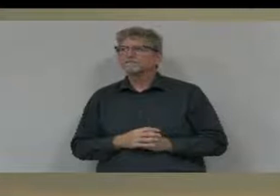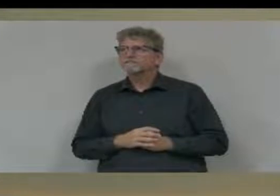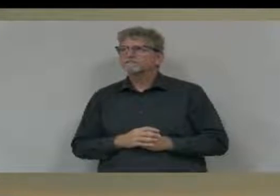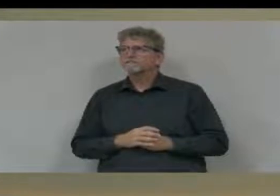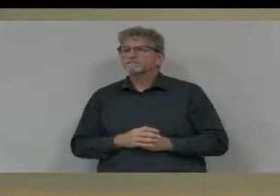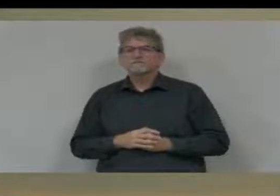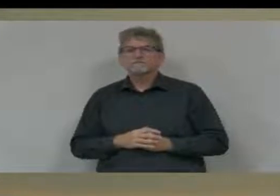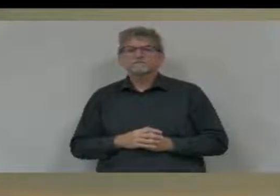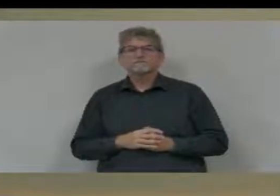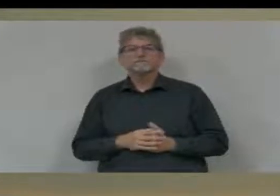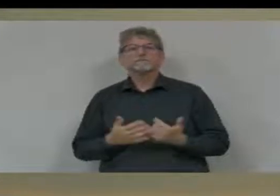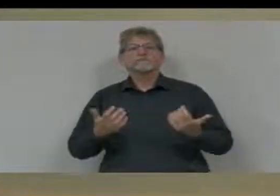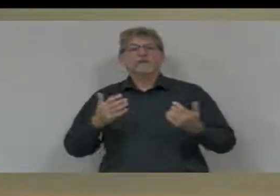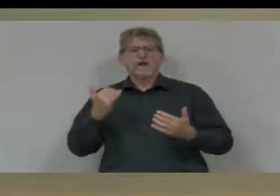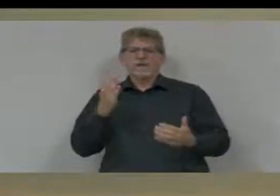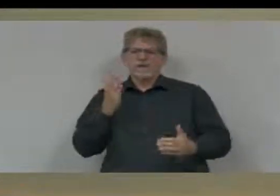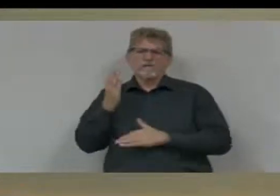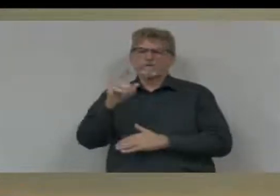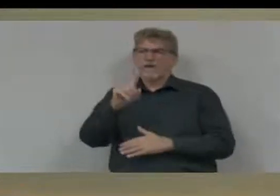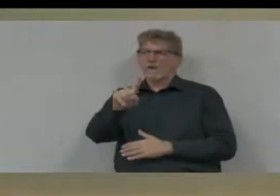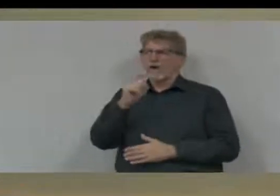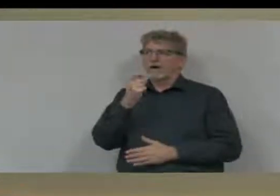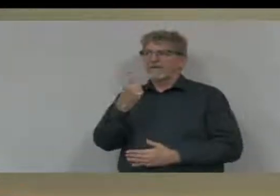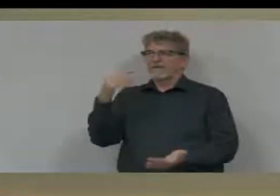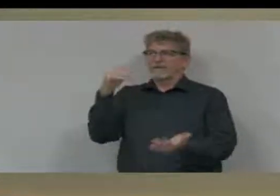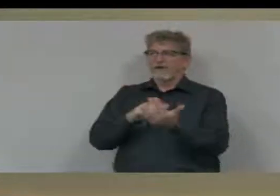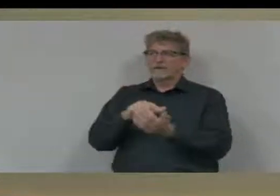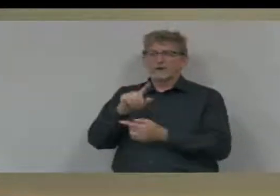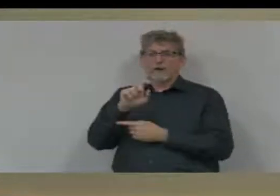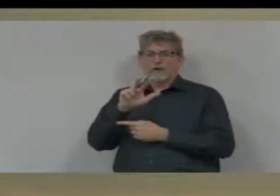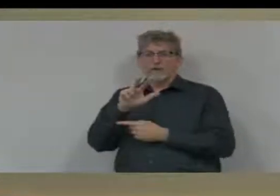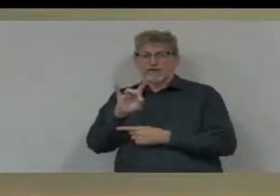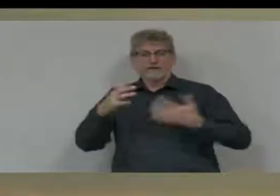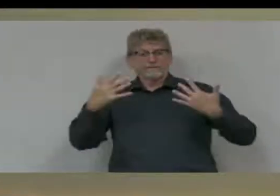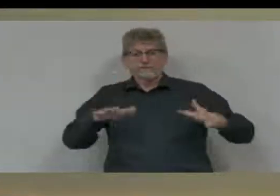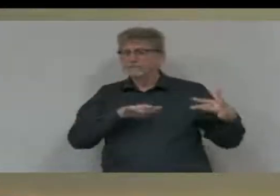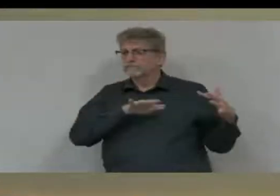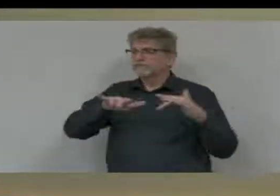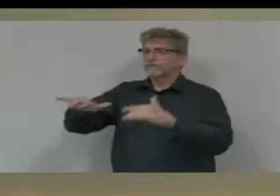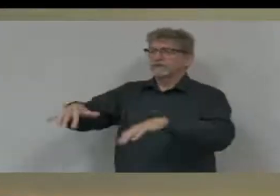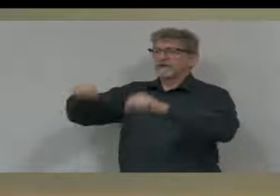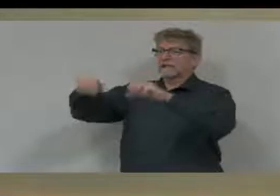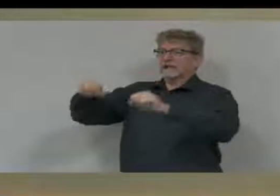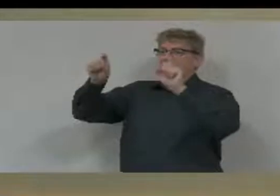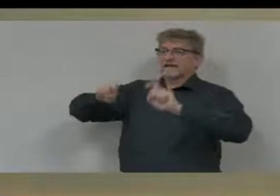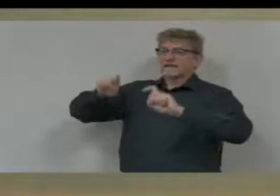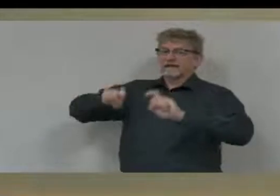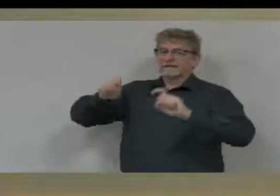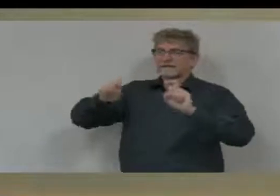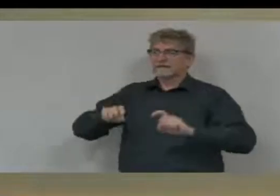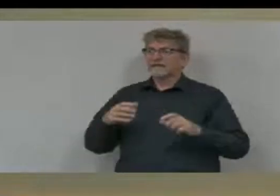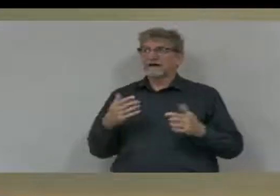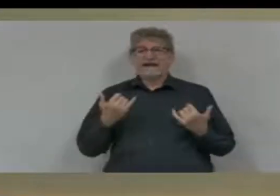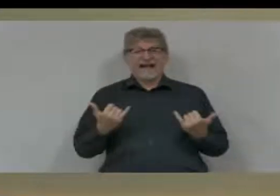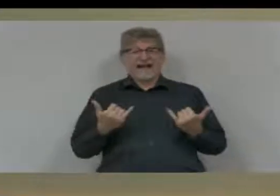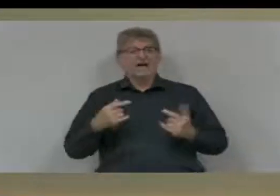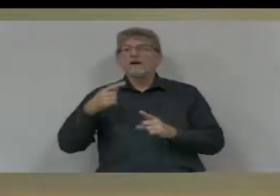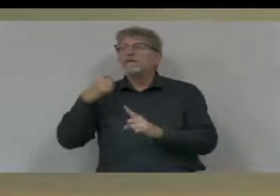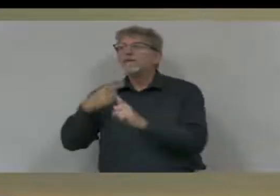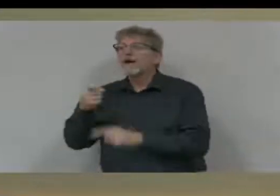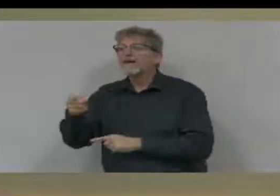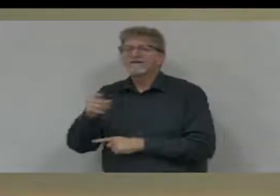Over 111,000 individuals in Tippecanoe County have been tested for COVID-19. Our current percent positivity is